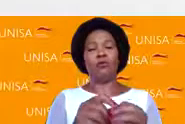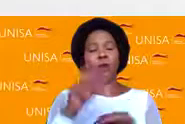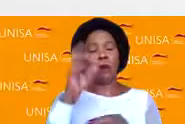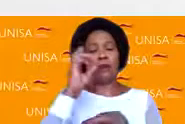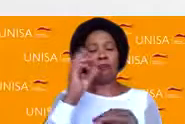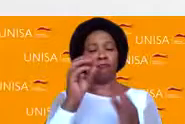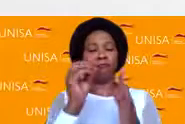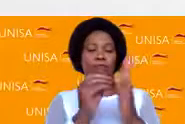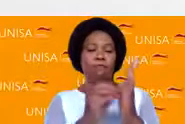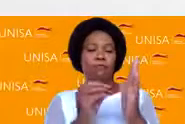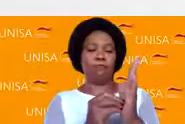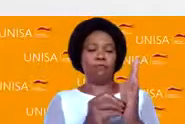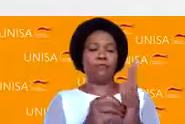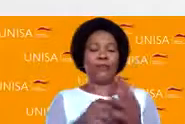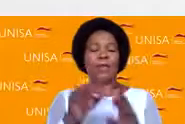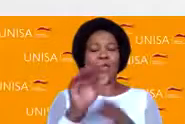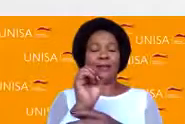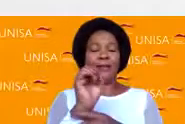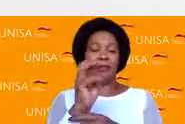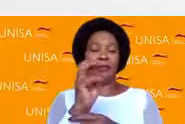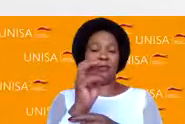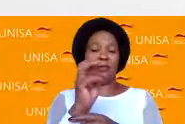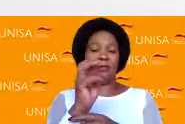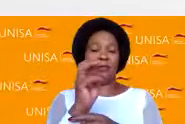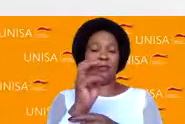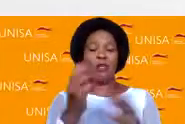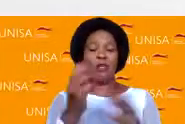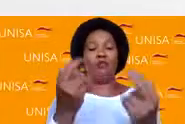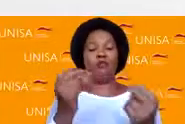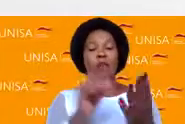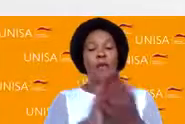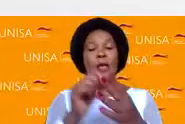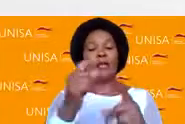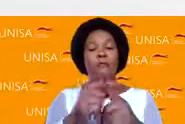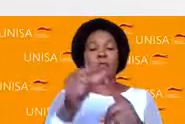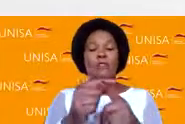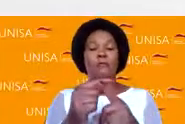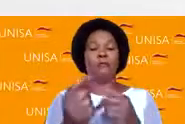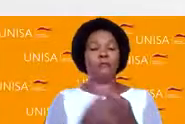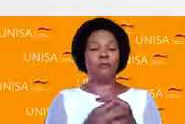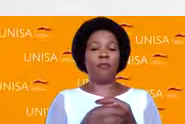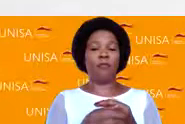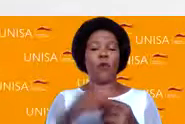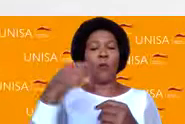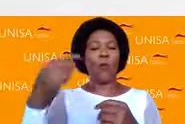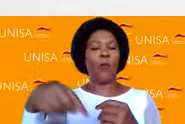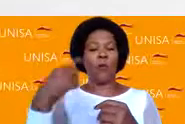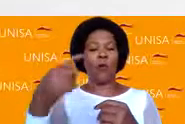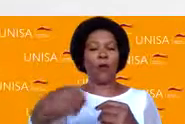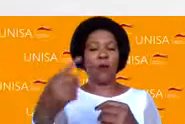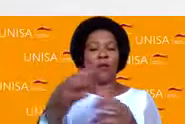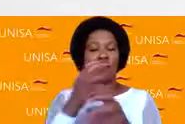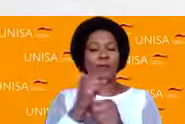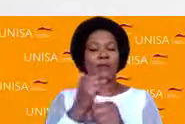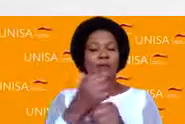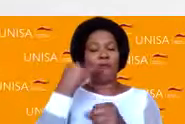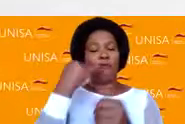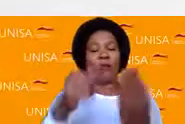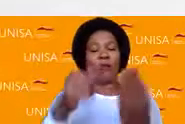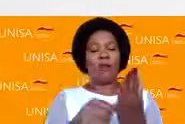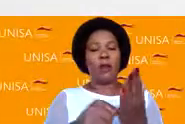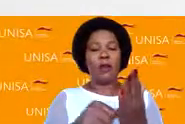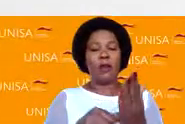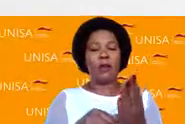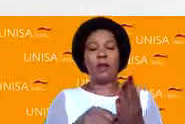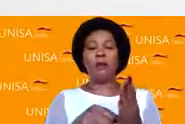it will SMS the new password to you. So always keep your cell phone number up to date on this platform.